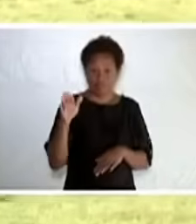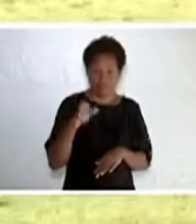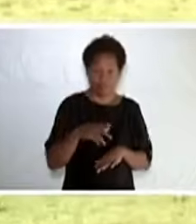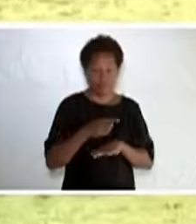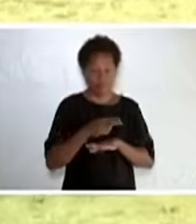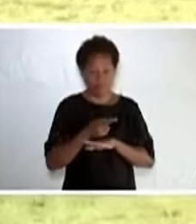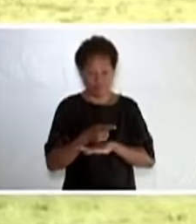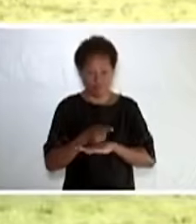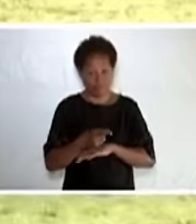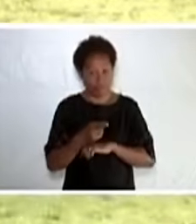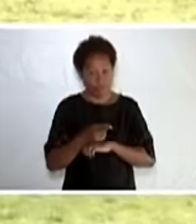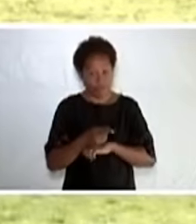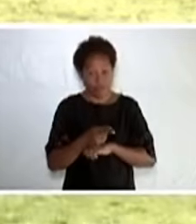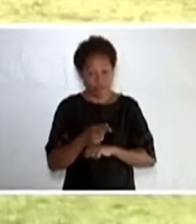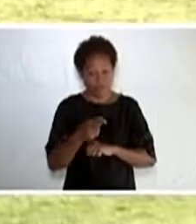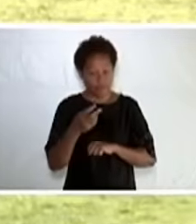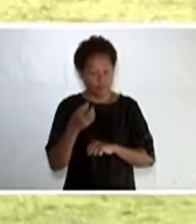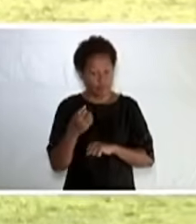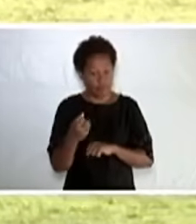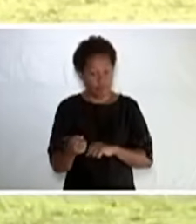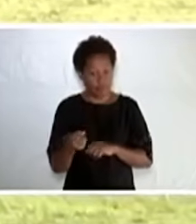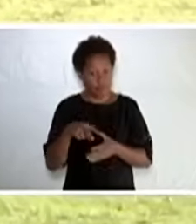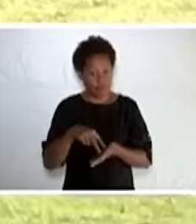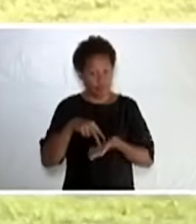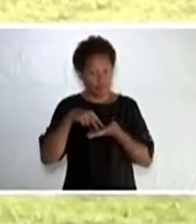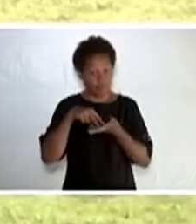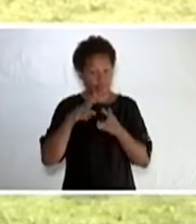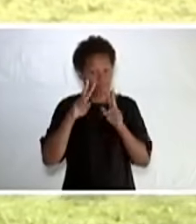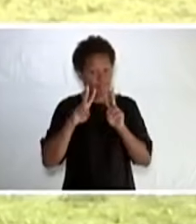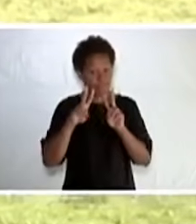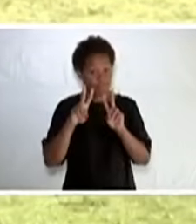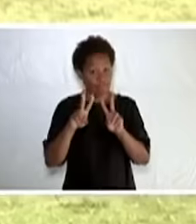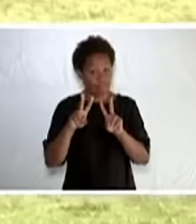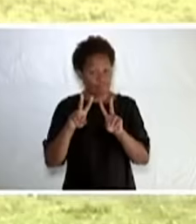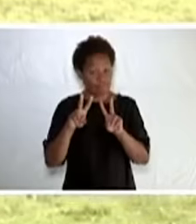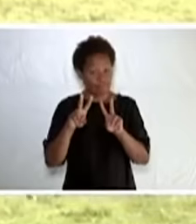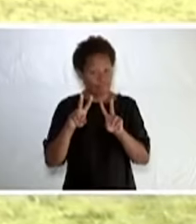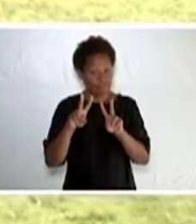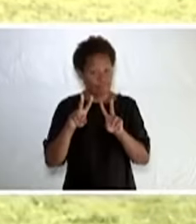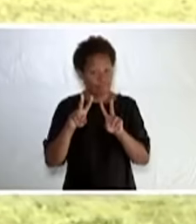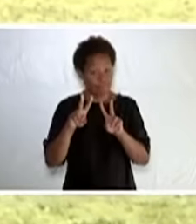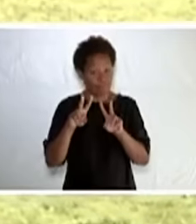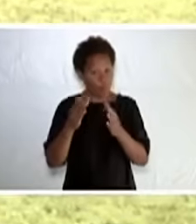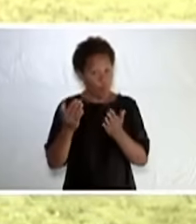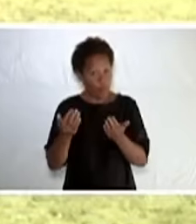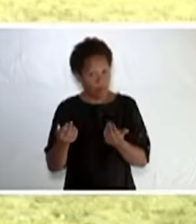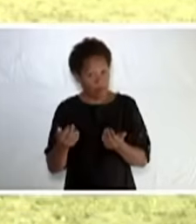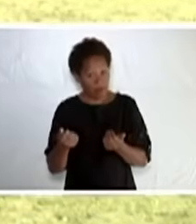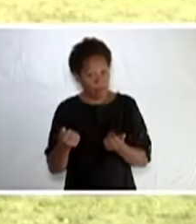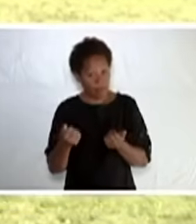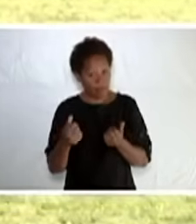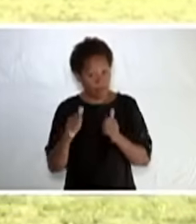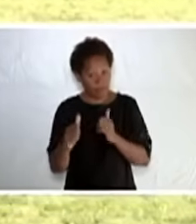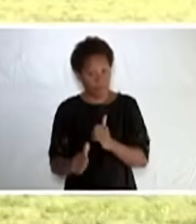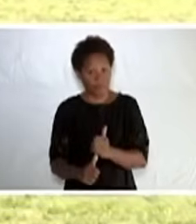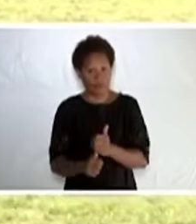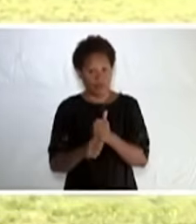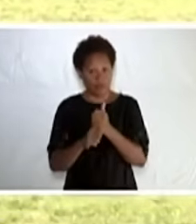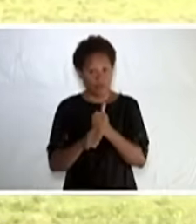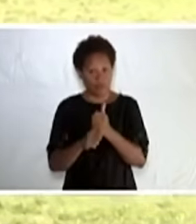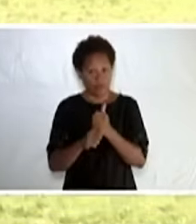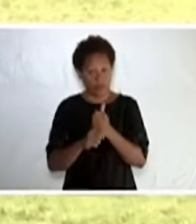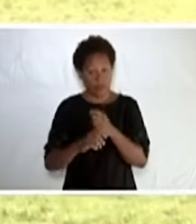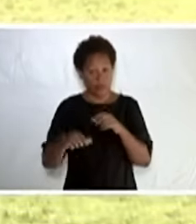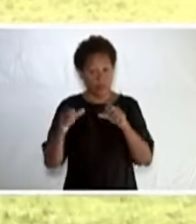e na non bonua da rede ire tuwa wa kirna le mate valu e na non kinda vaki na turanga na ibubu